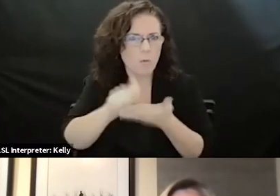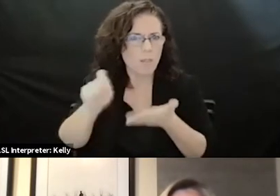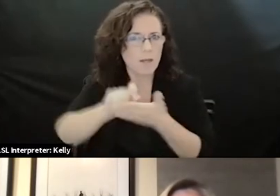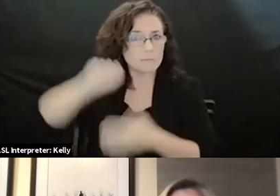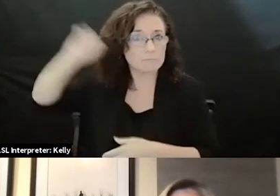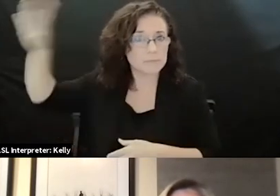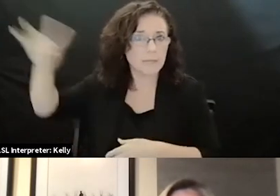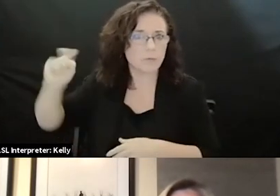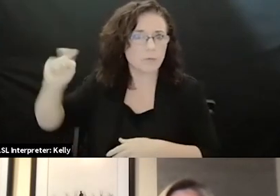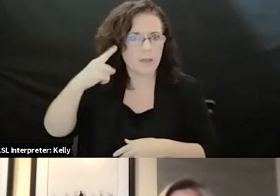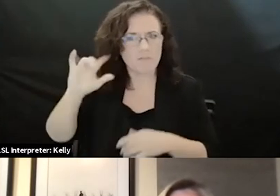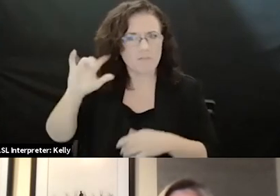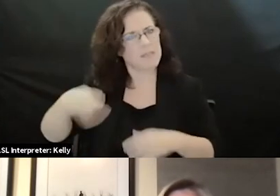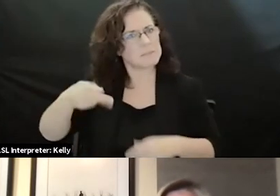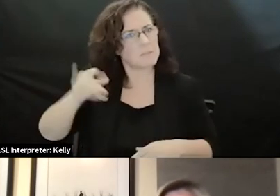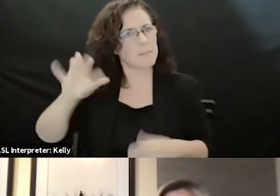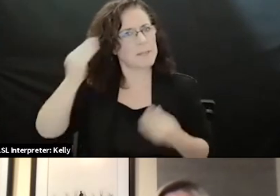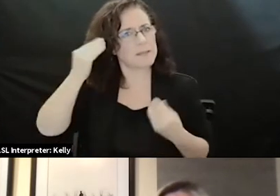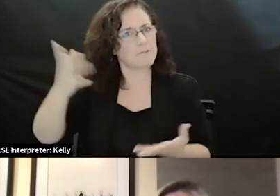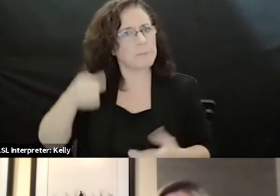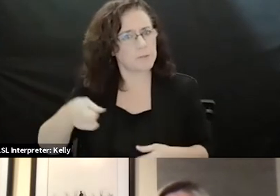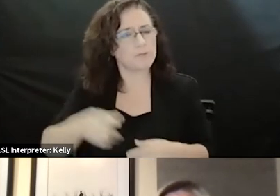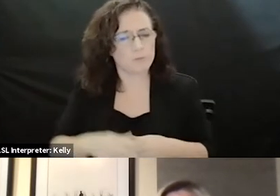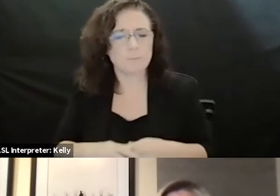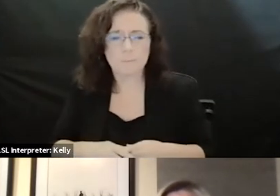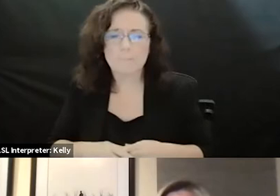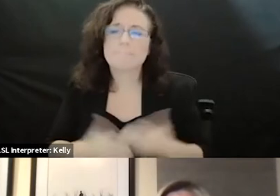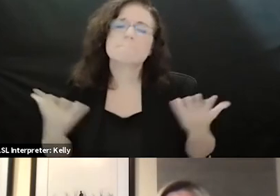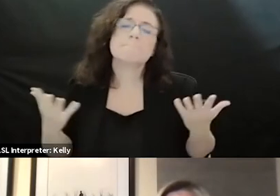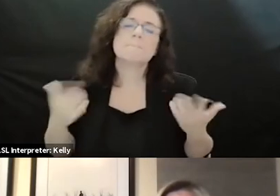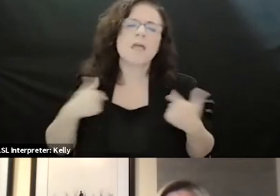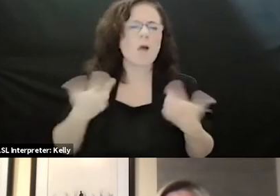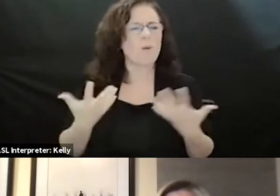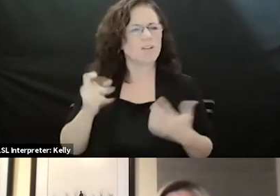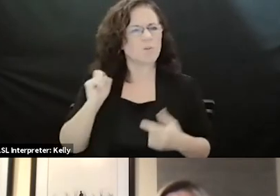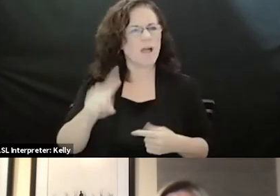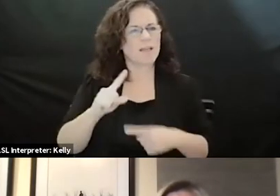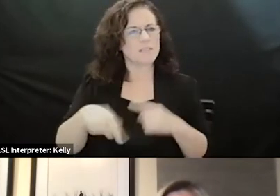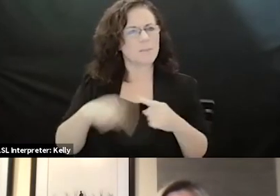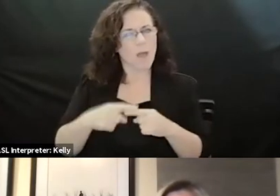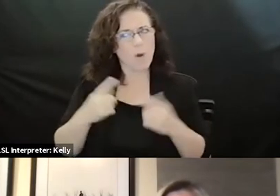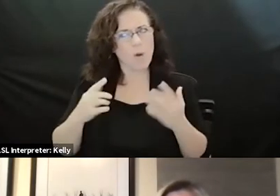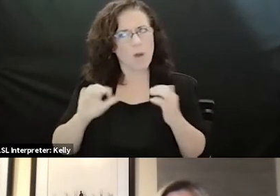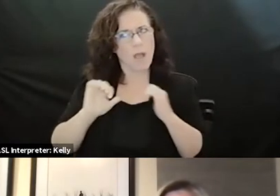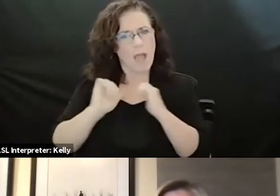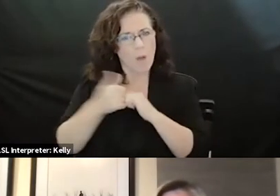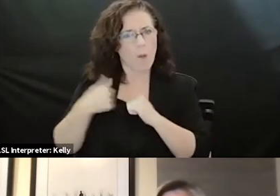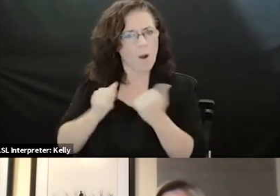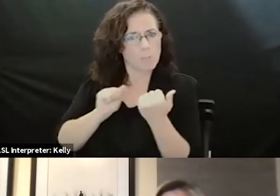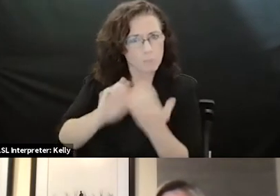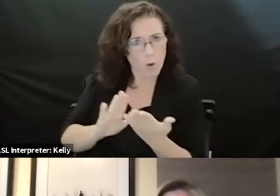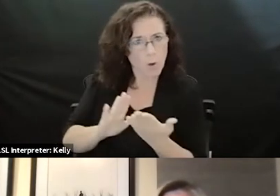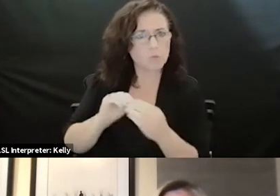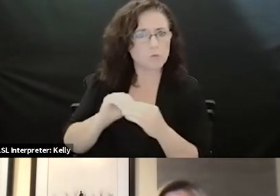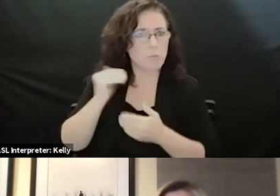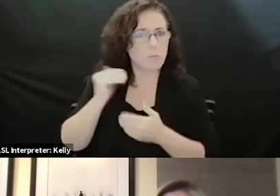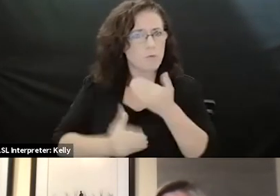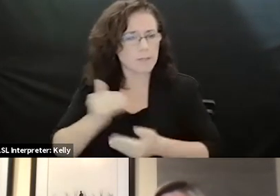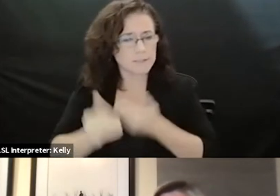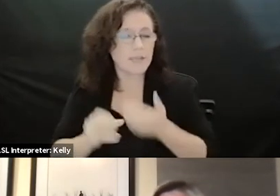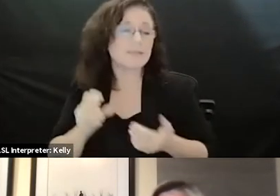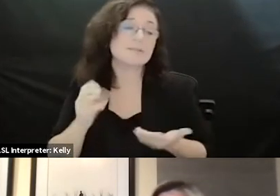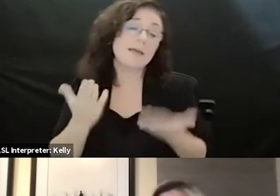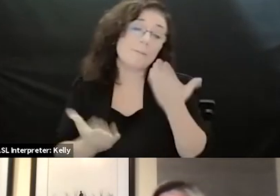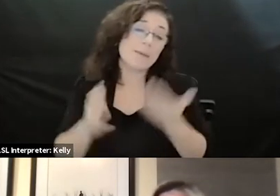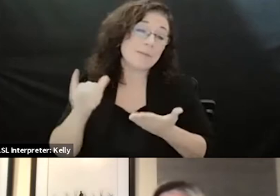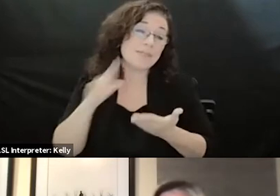want to just ask you a couple questions more sort of about process and and potentially sometimes for future meetings of topics